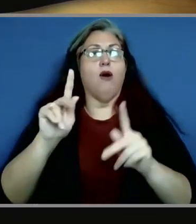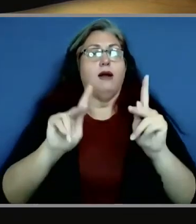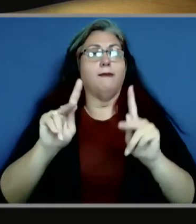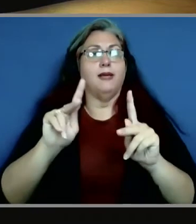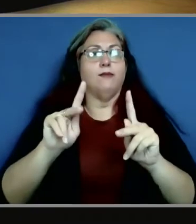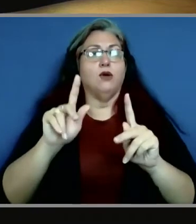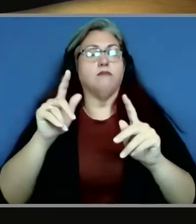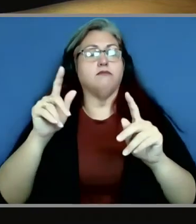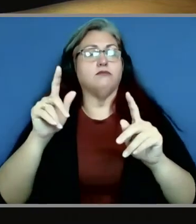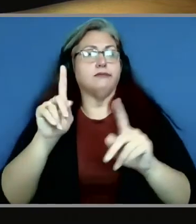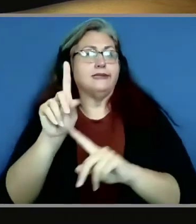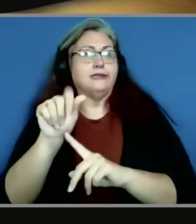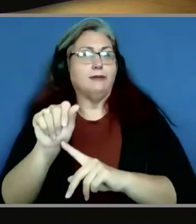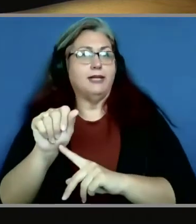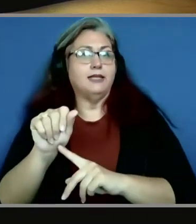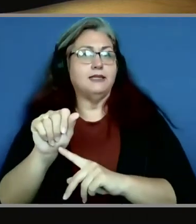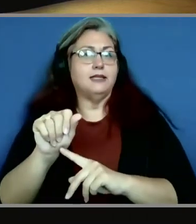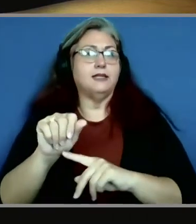disabled